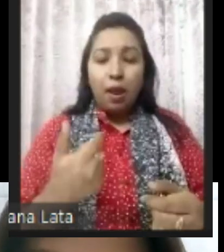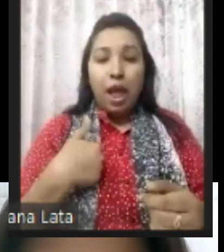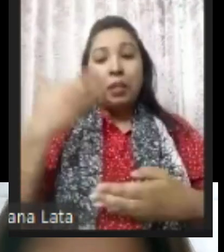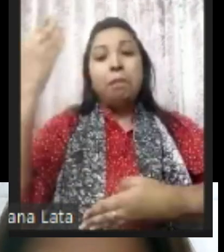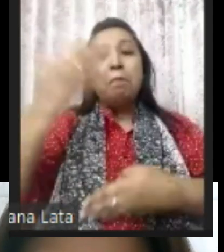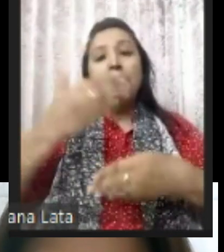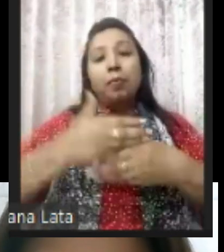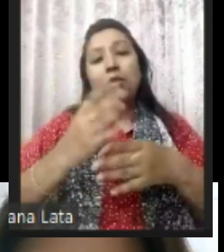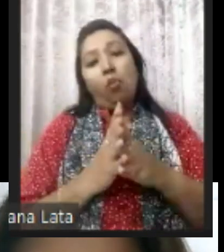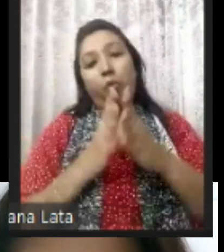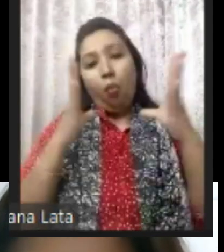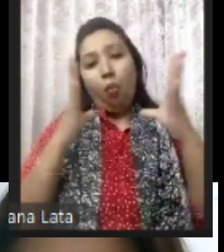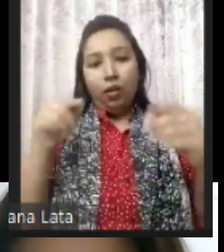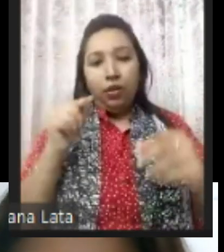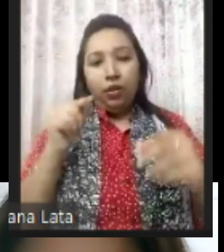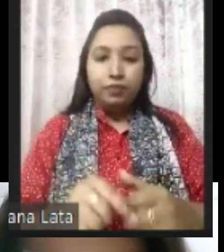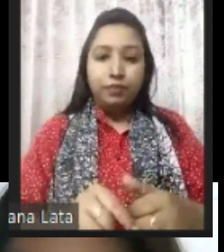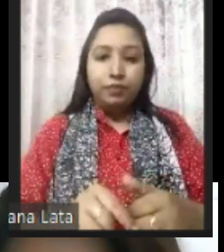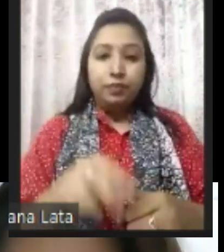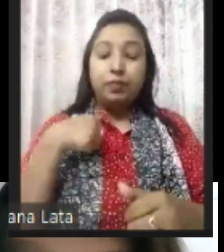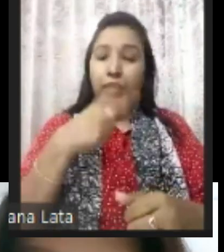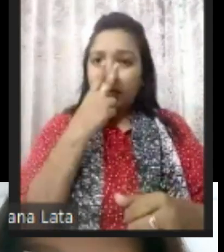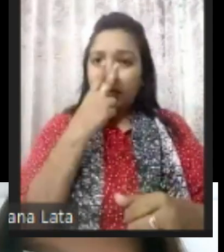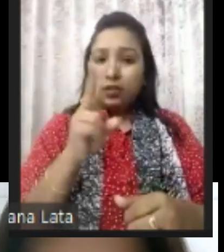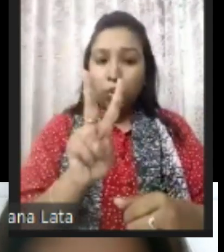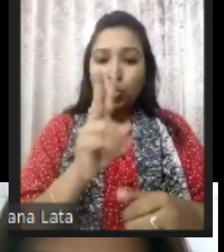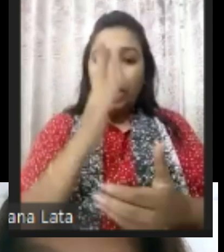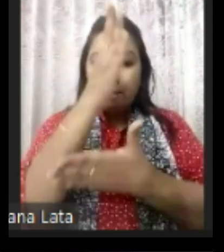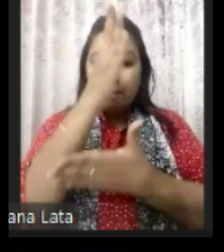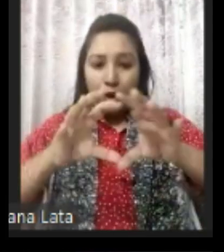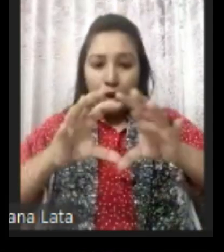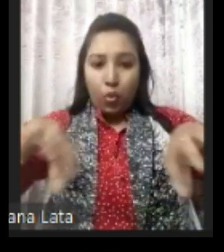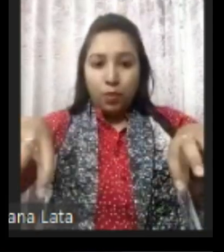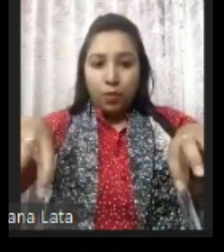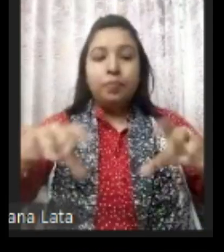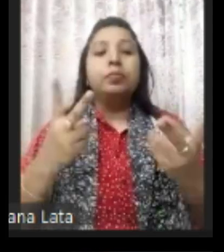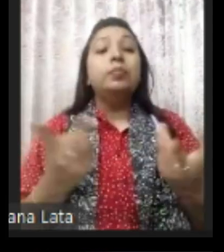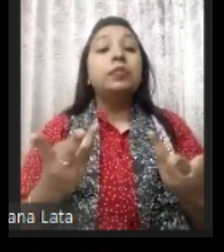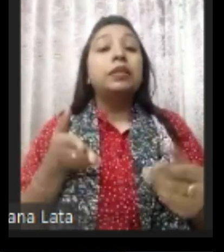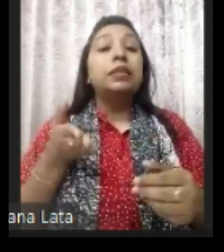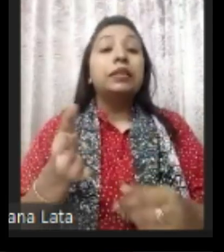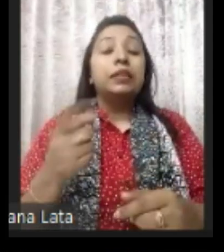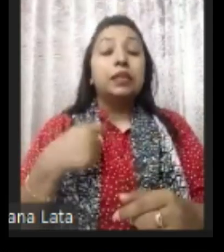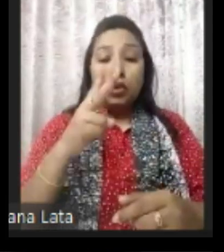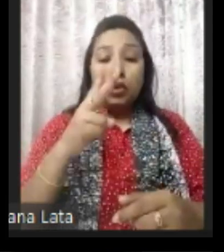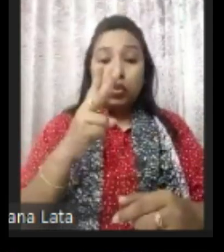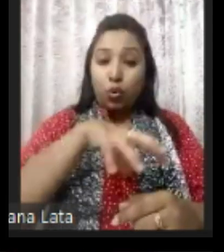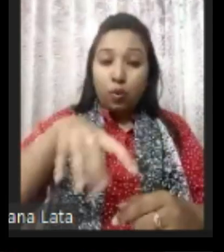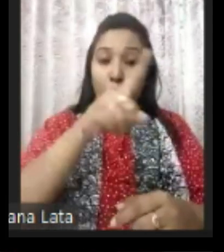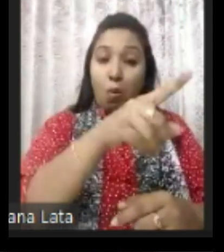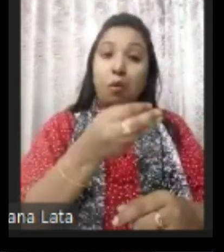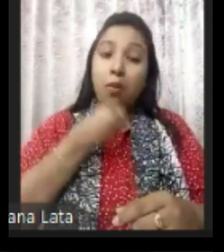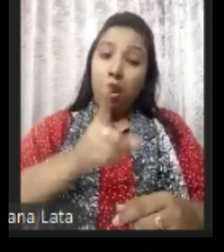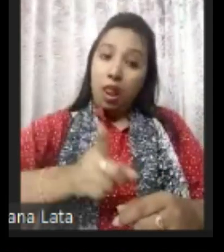I have seen that there are two groups of persons with disabilities, two particular groups that are very vocal on their rights. And those are the ones